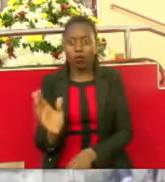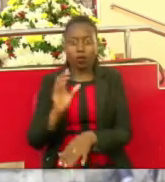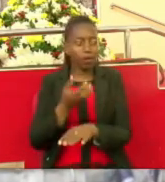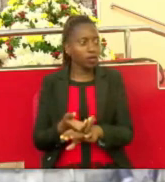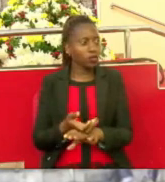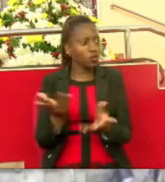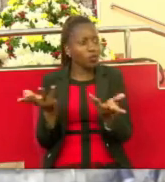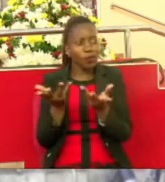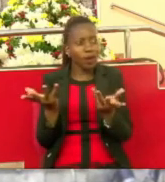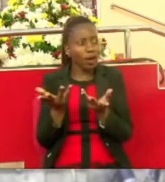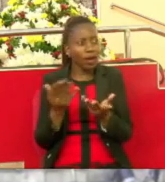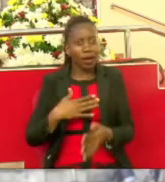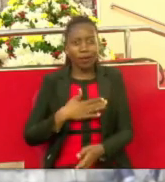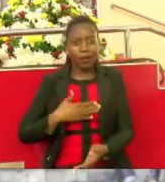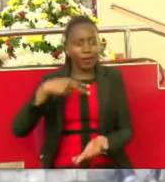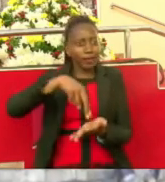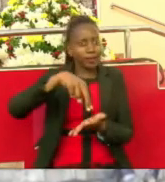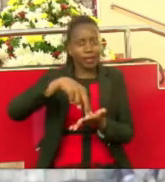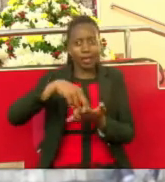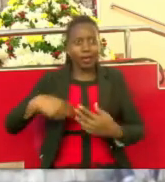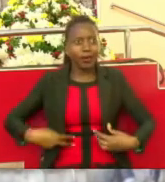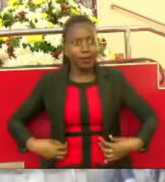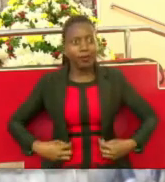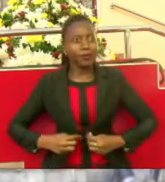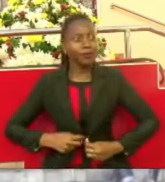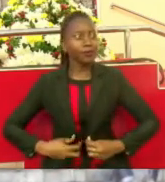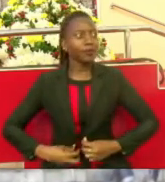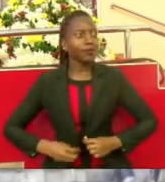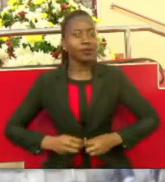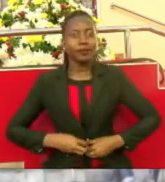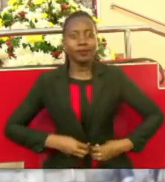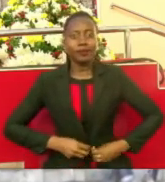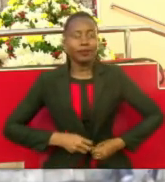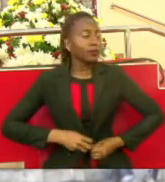Please start wherever you are. Amazing teachers.